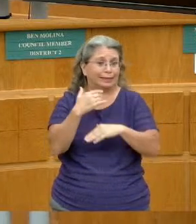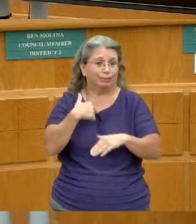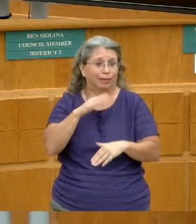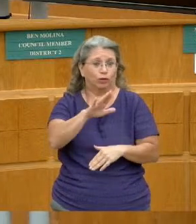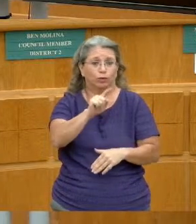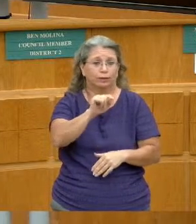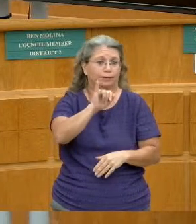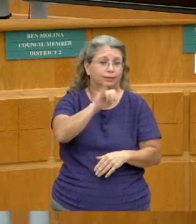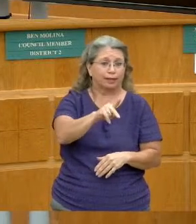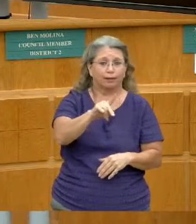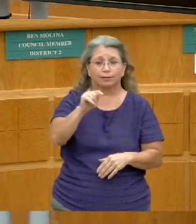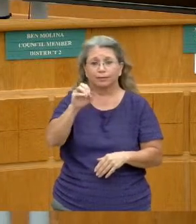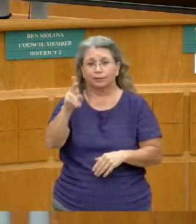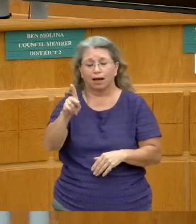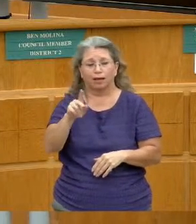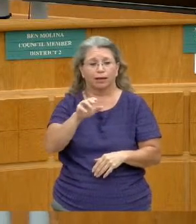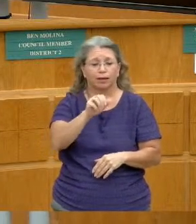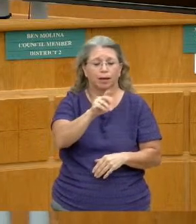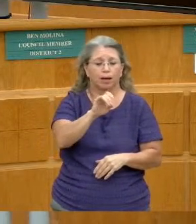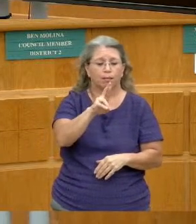at